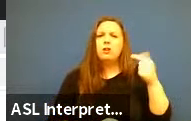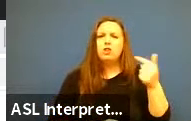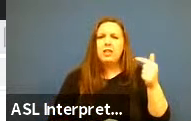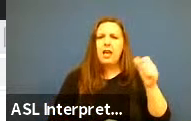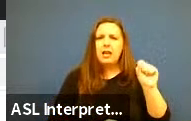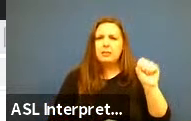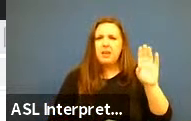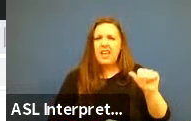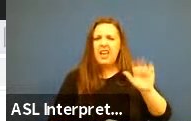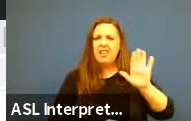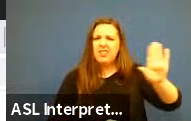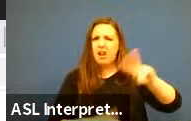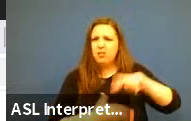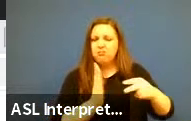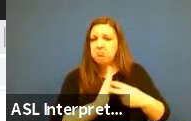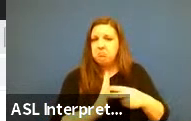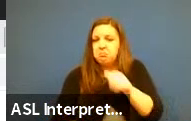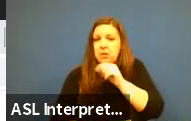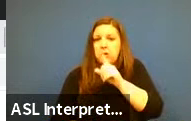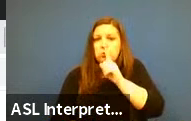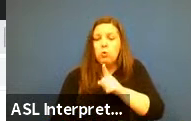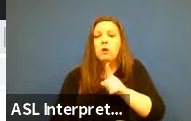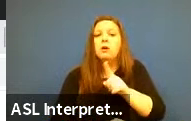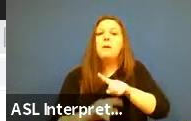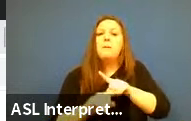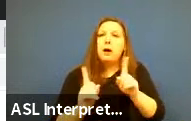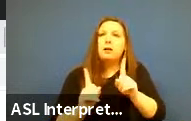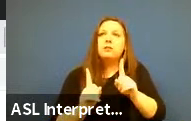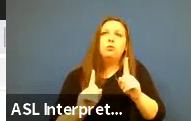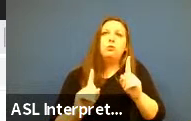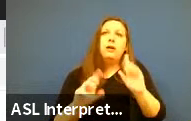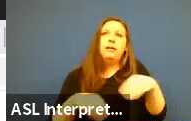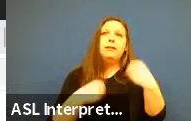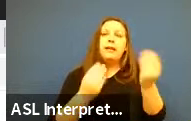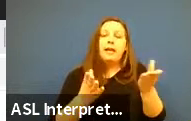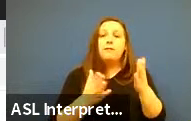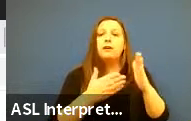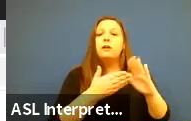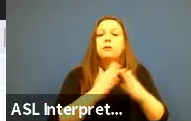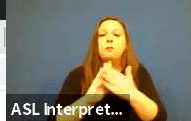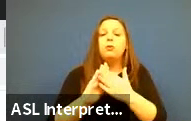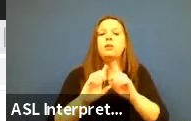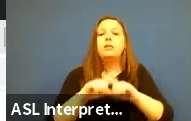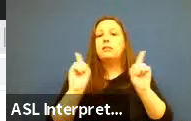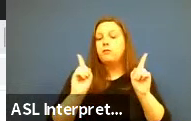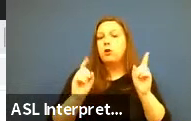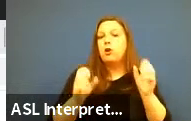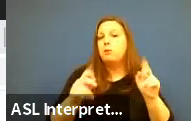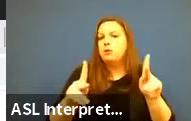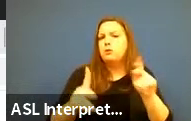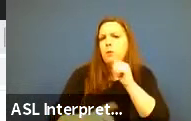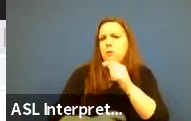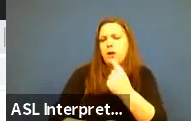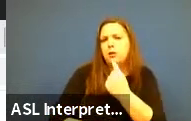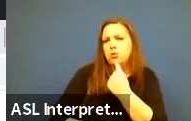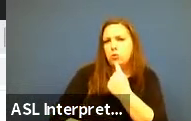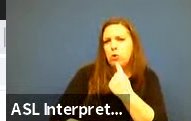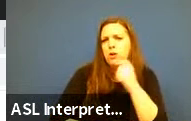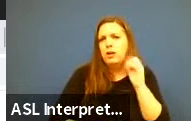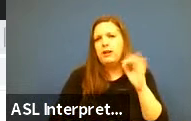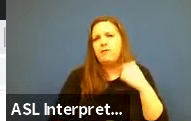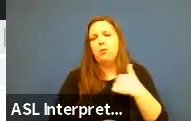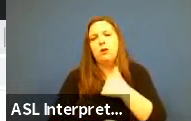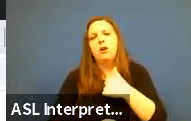GSBA, other than to give the community a different opportunity. So I'm not really sure if we're talking about an anonymous